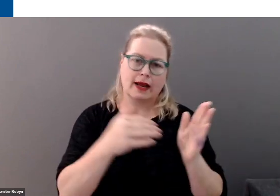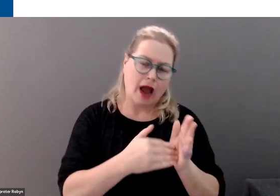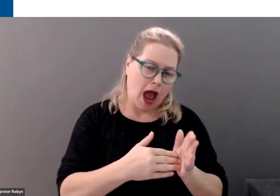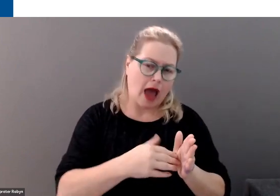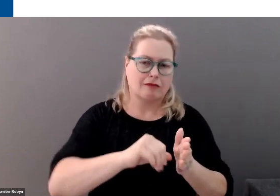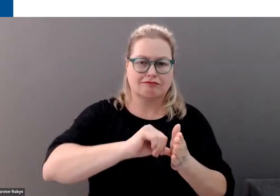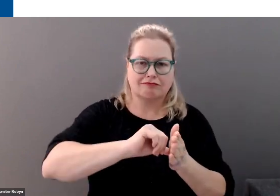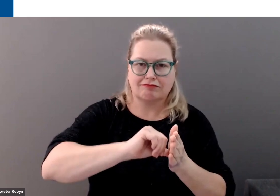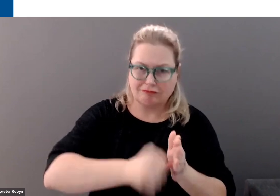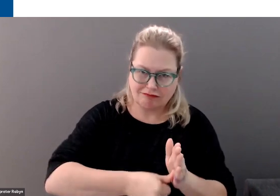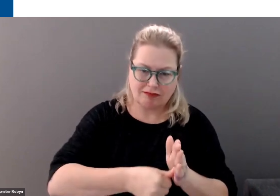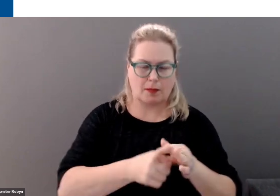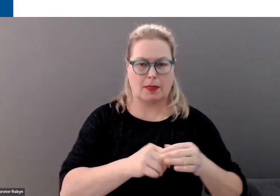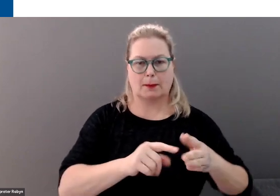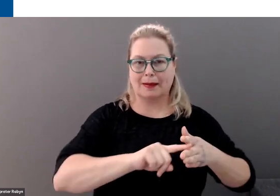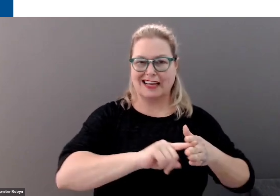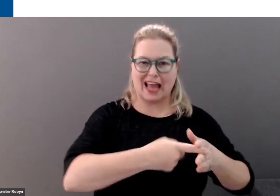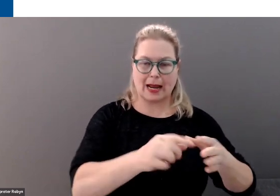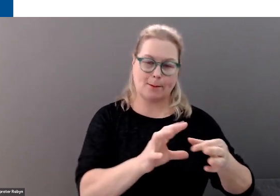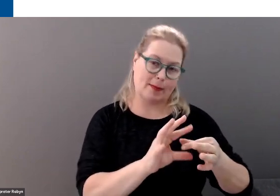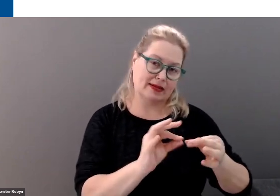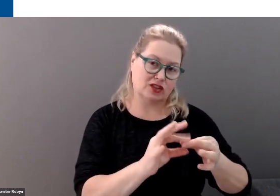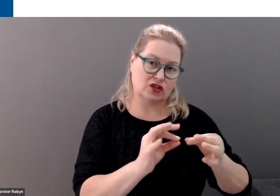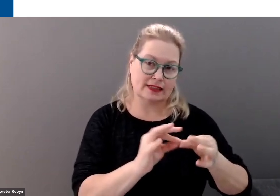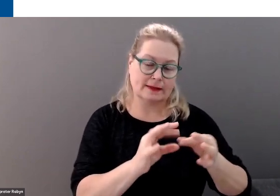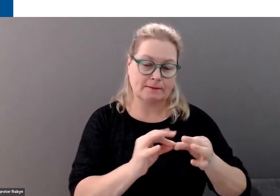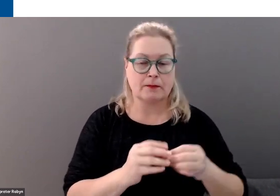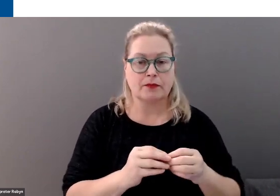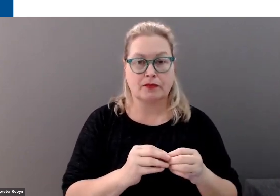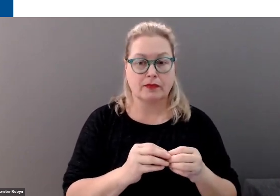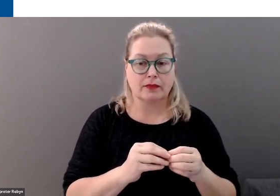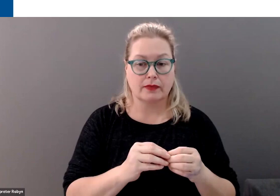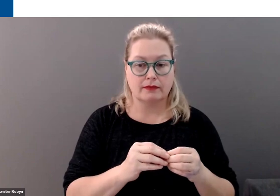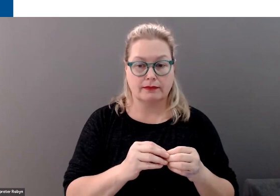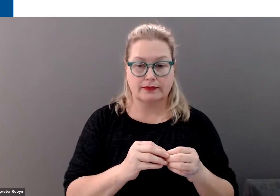at the beginning, which is a really important